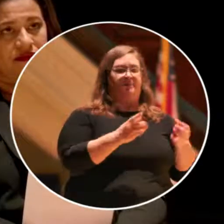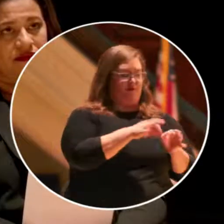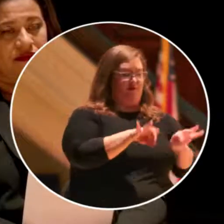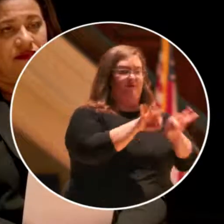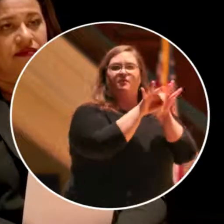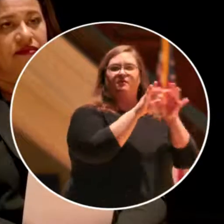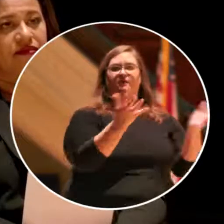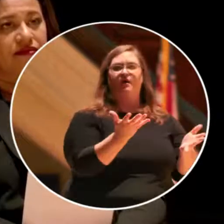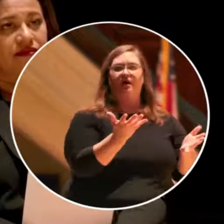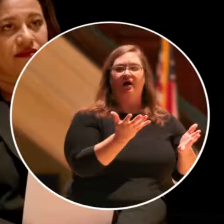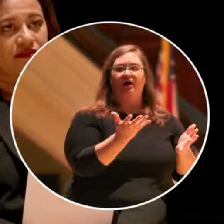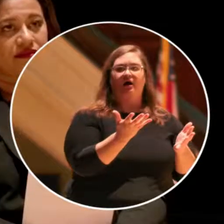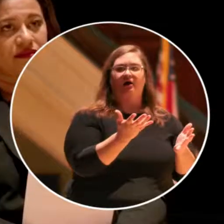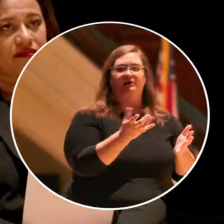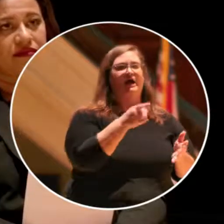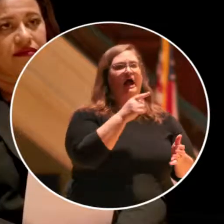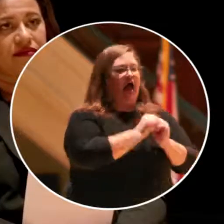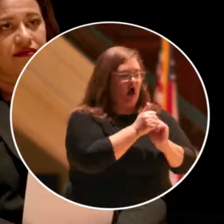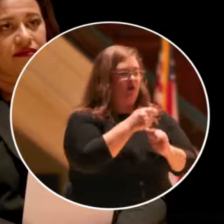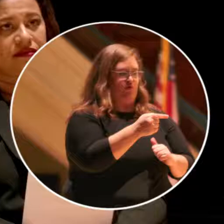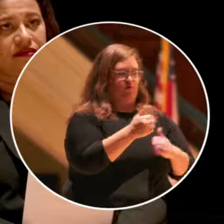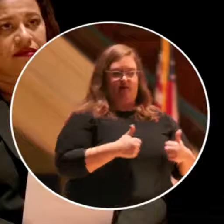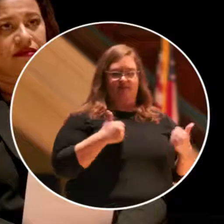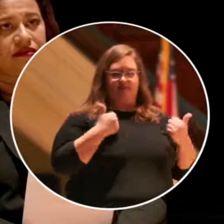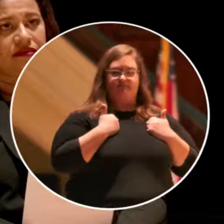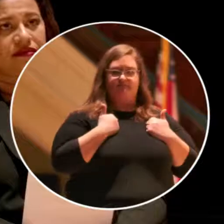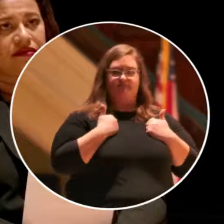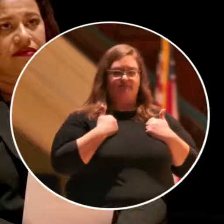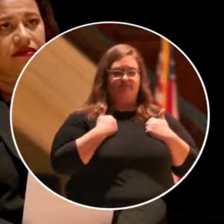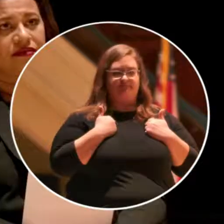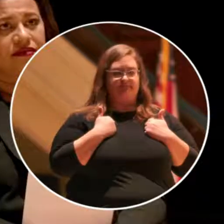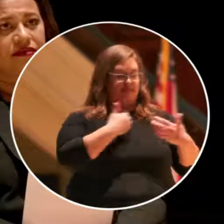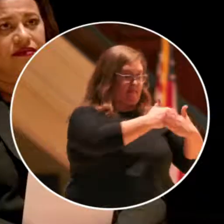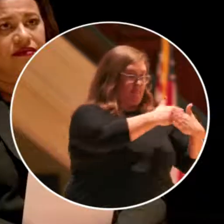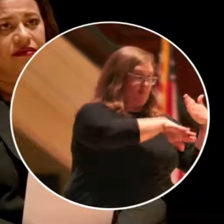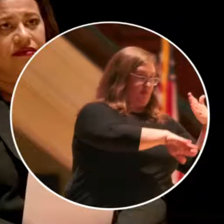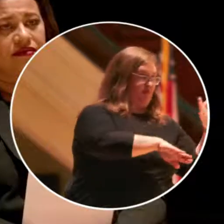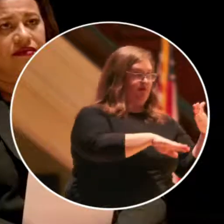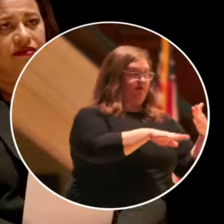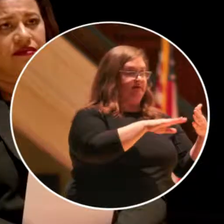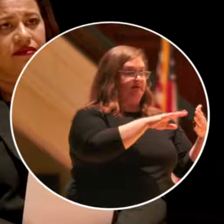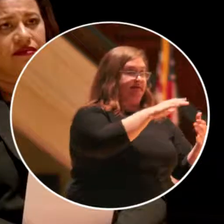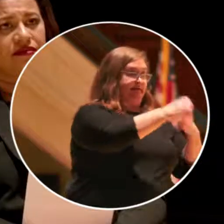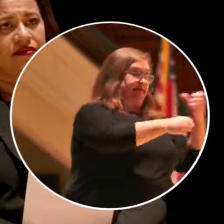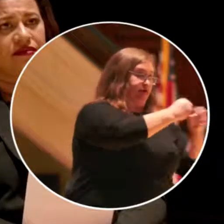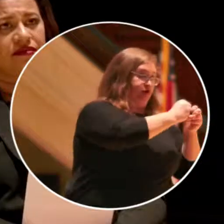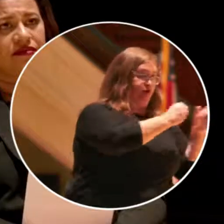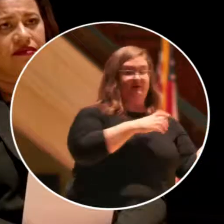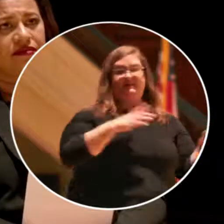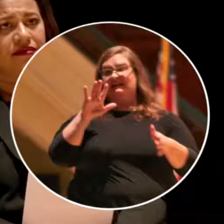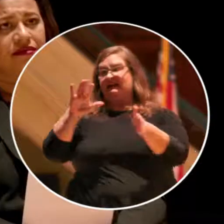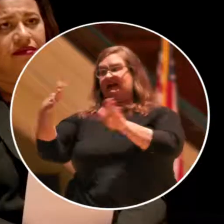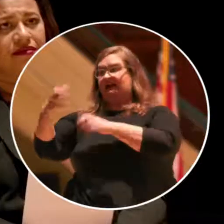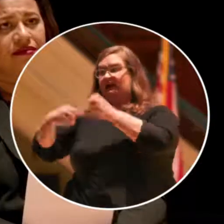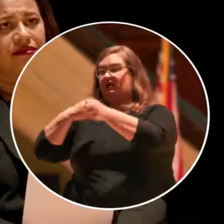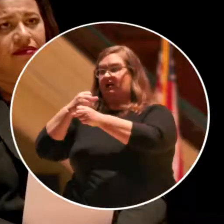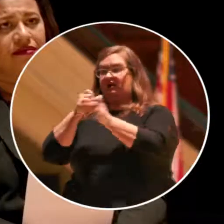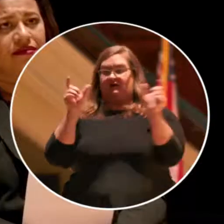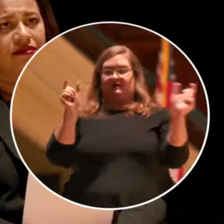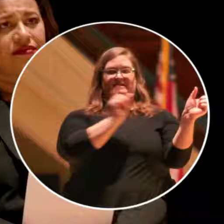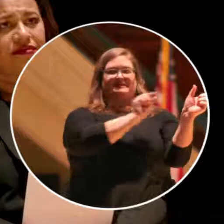that number. The dash between the day you were born and the day you die is what's important.